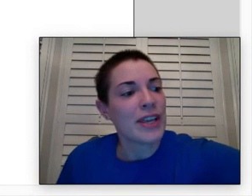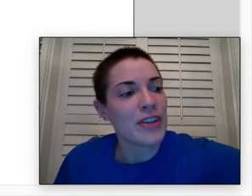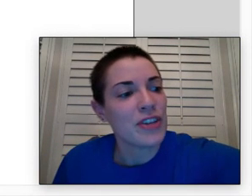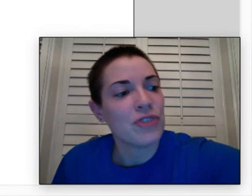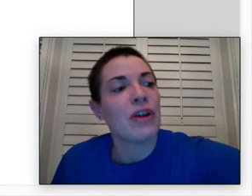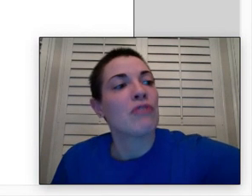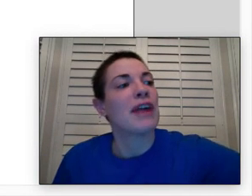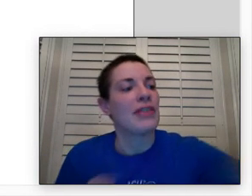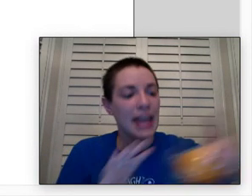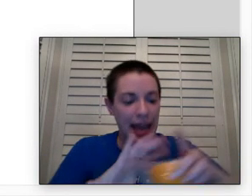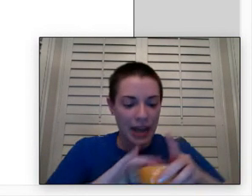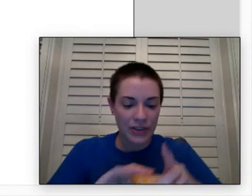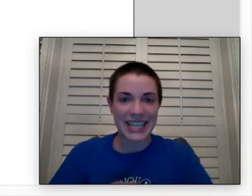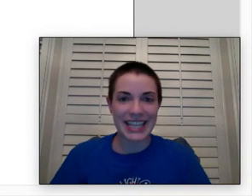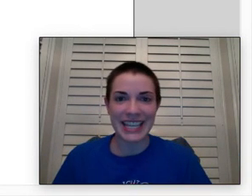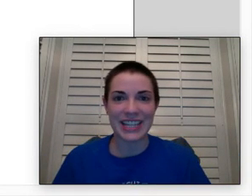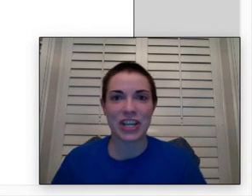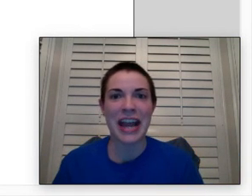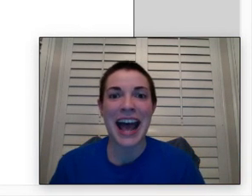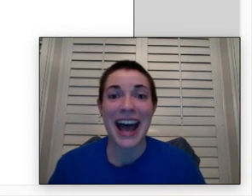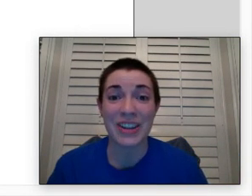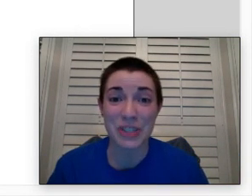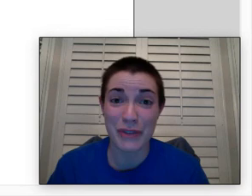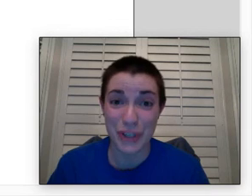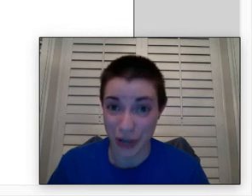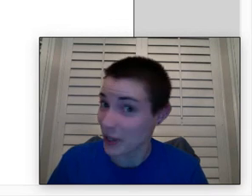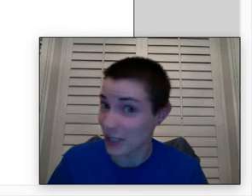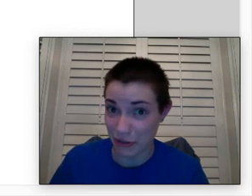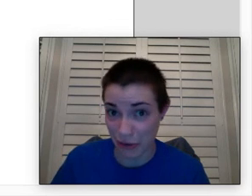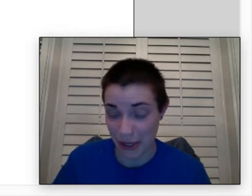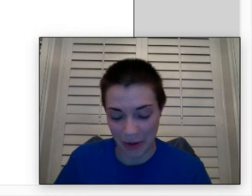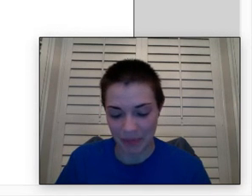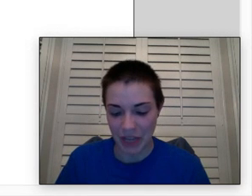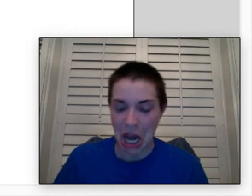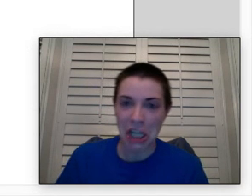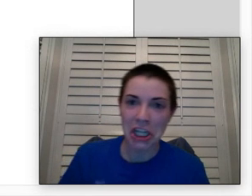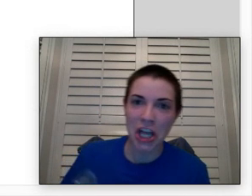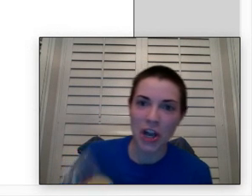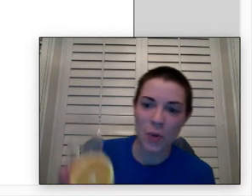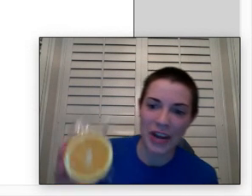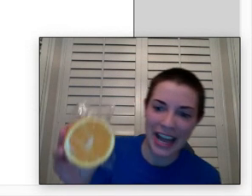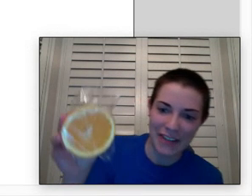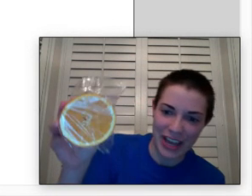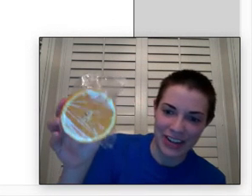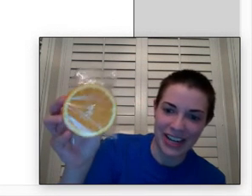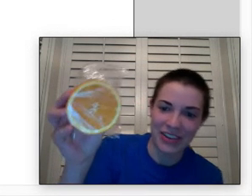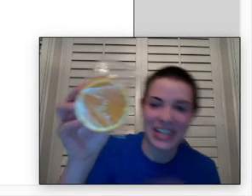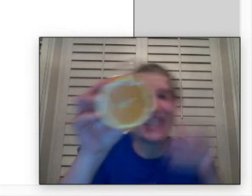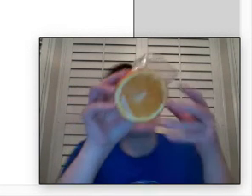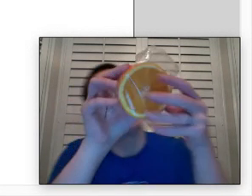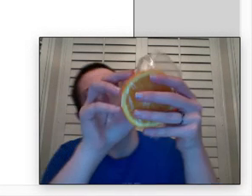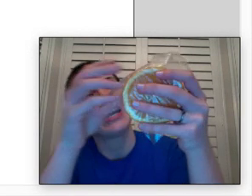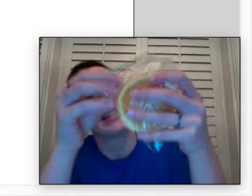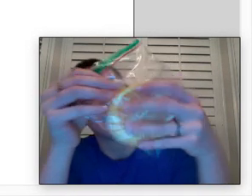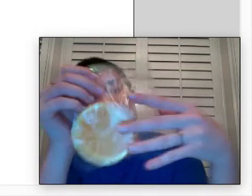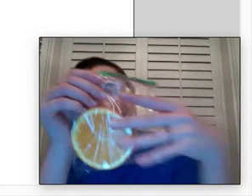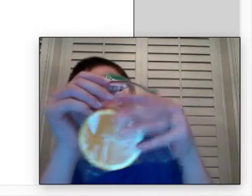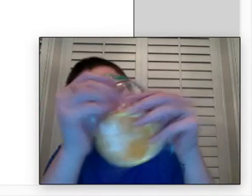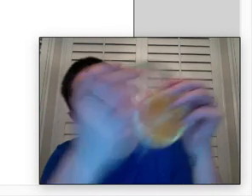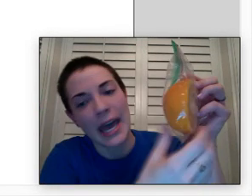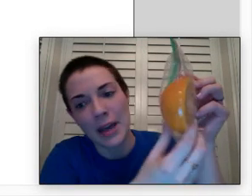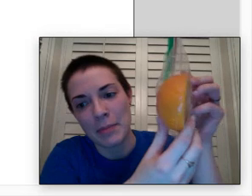what you can do around the house, in the kitchen. I also have a trick question for you. Look what I found, and I already kind of showed you guys